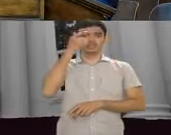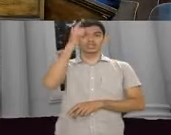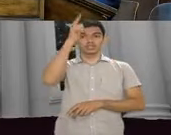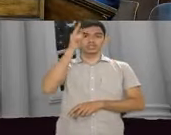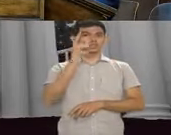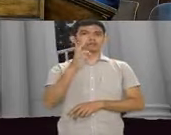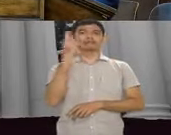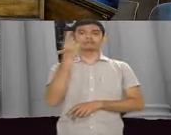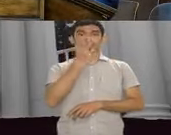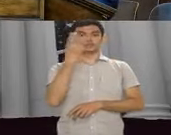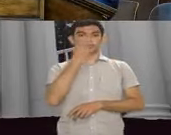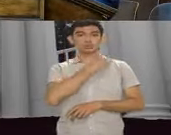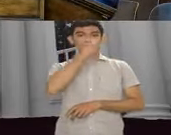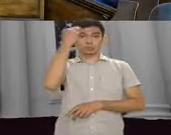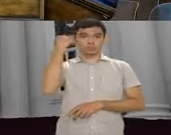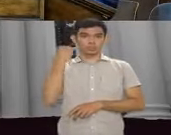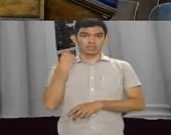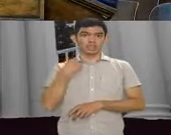gigamit